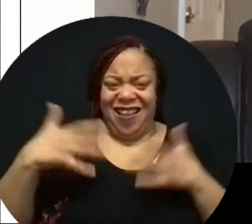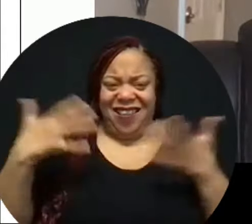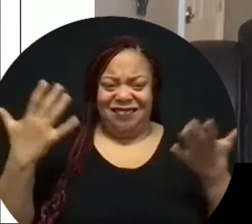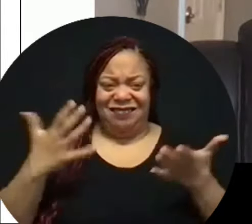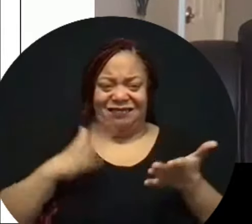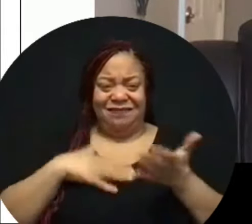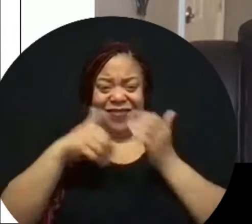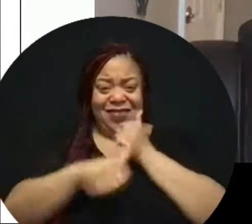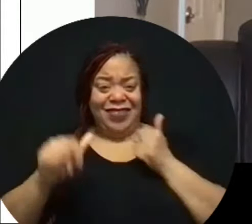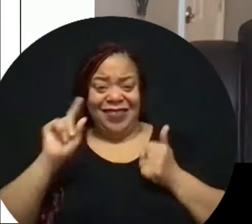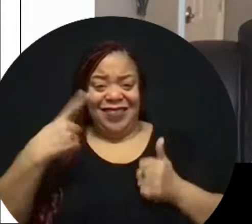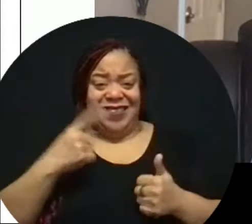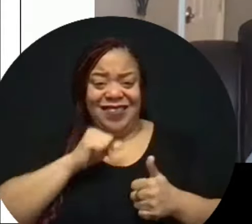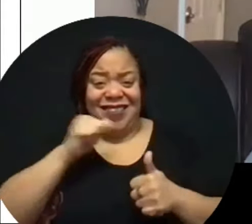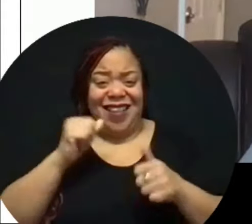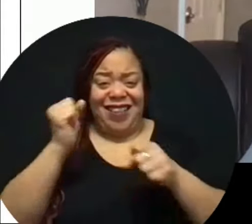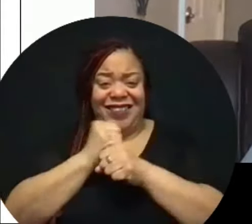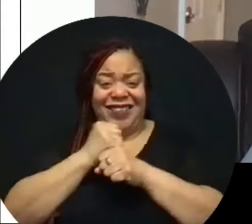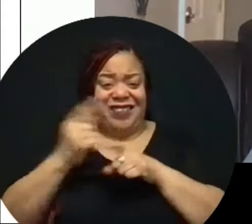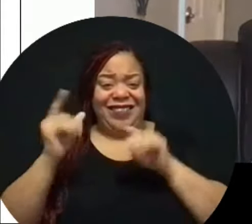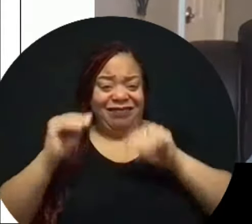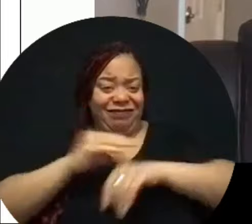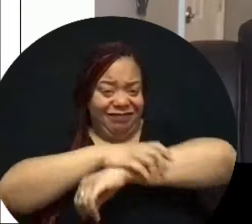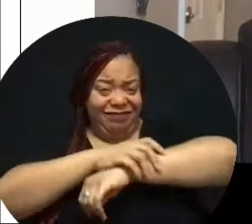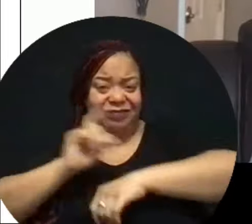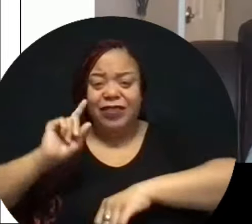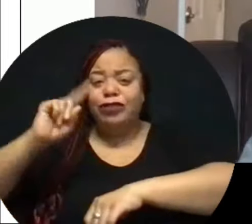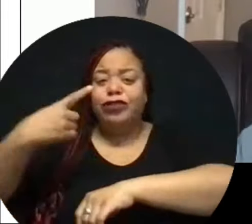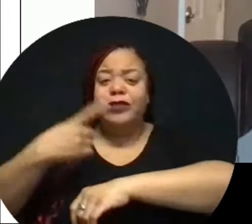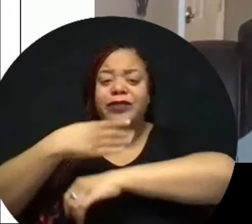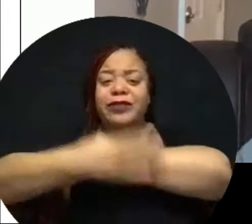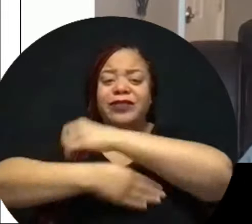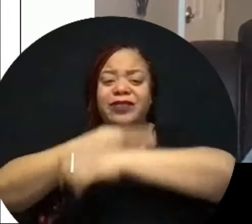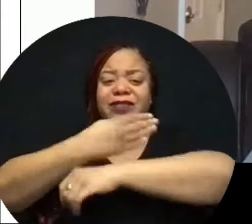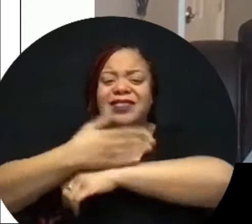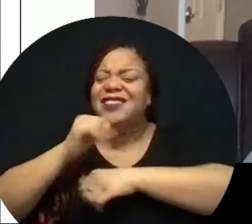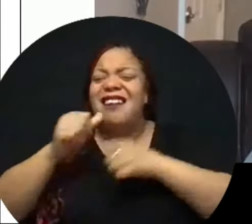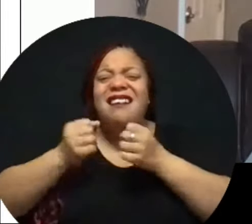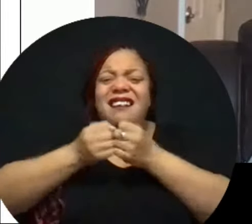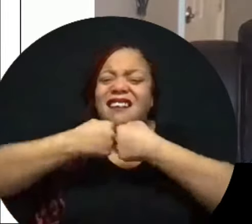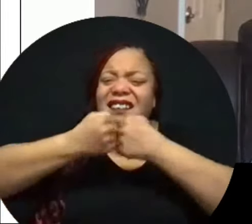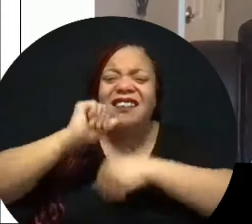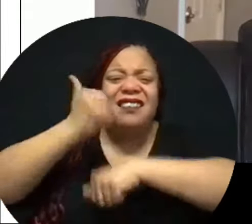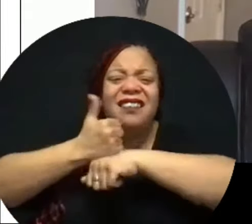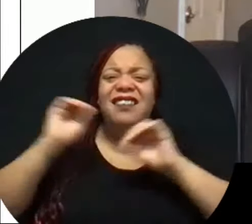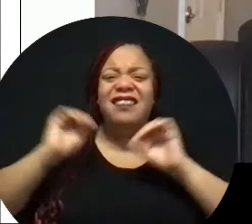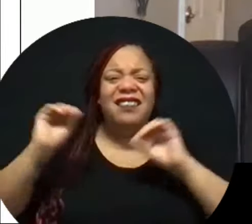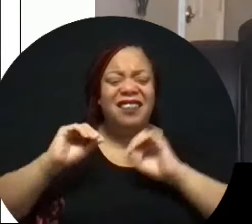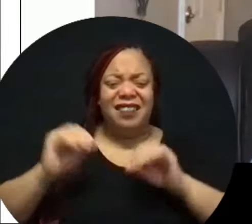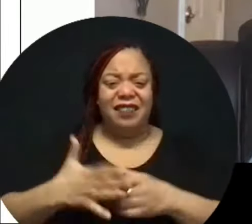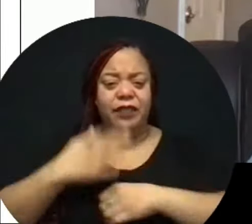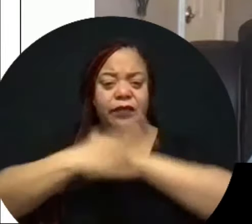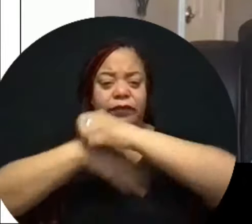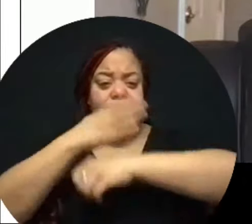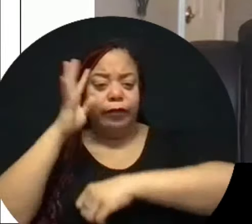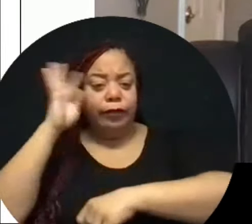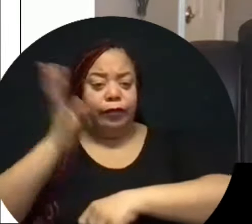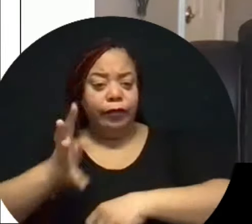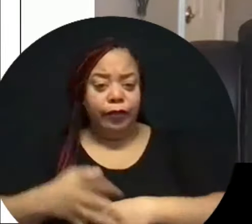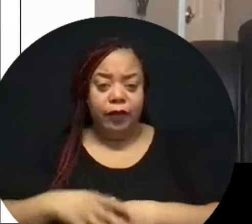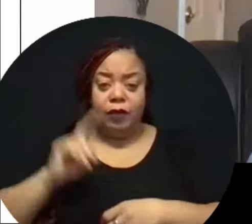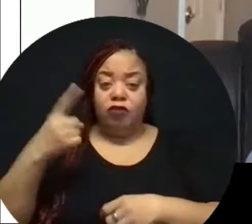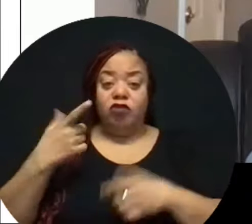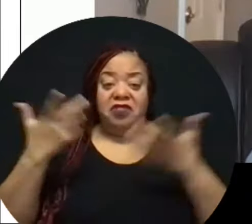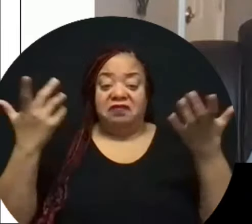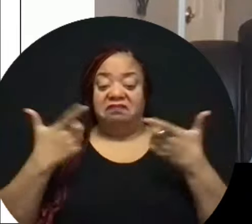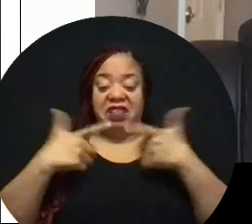the new Jim Crow, and the thing is I always want to emphasize that the new Jim Crow isn't in prison. That's the new slavery, right? The new Jim Crow is when we get